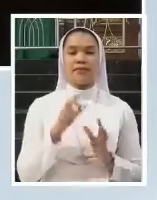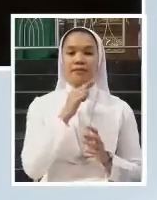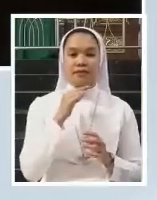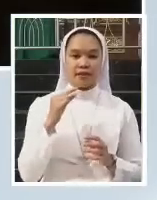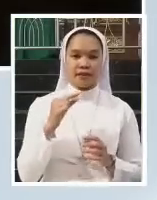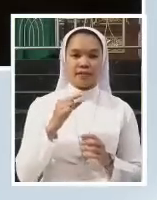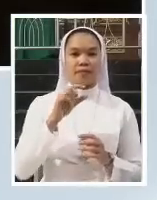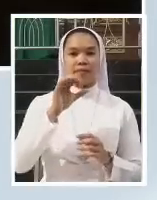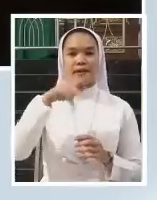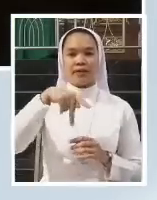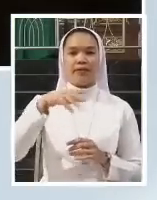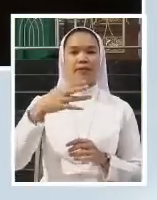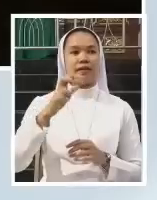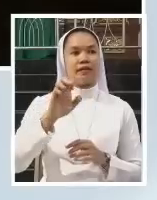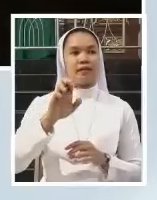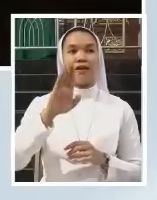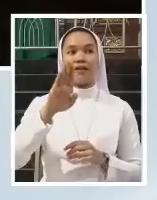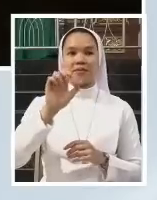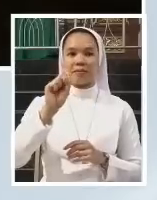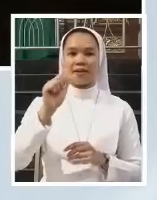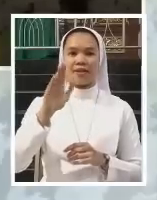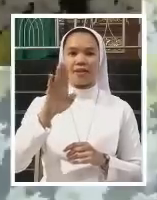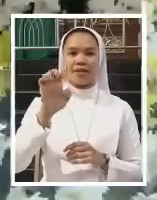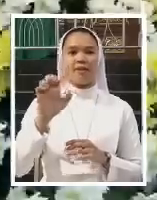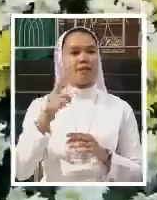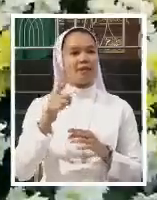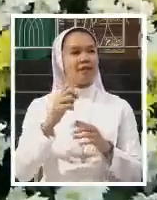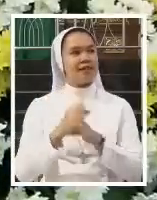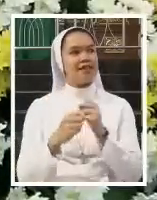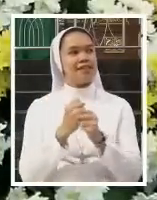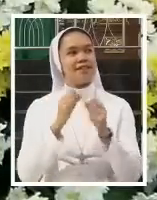Father Philip Francis Bersabe.